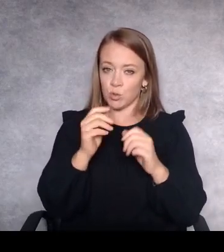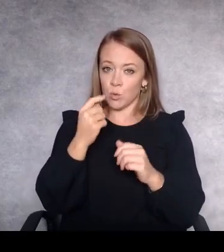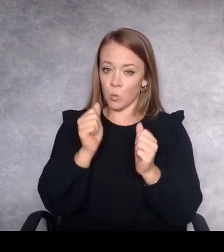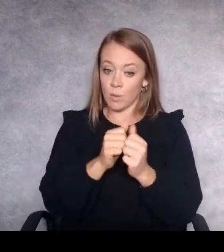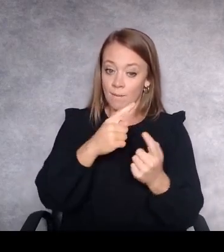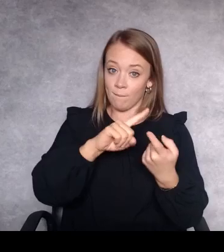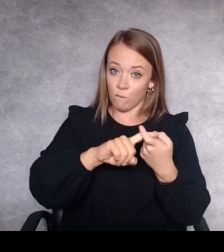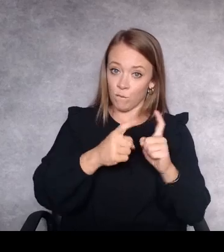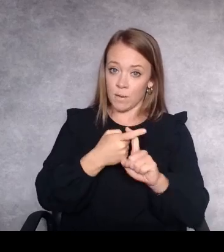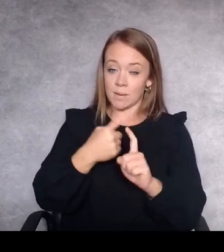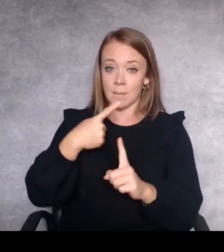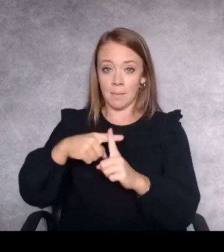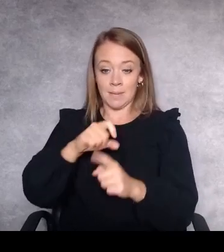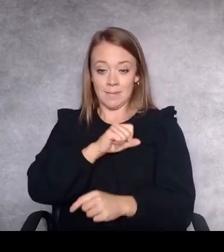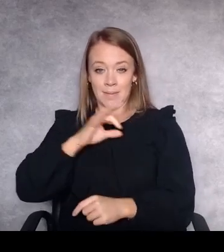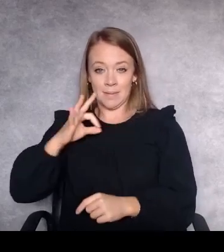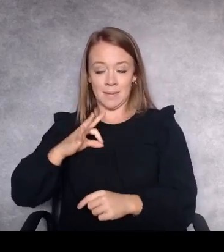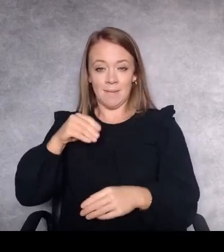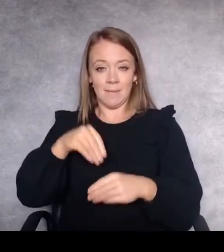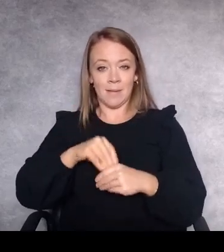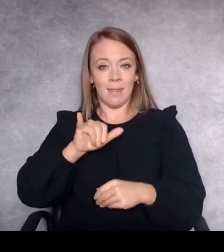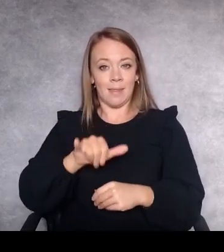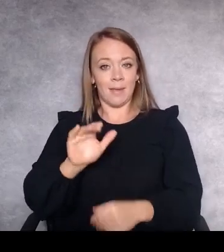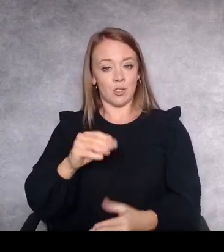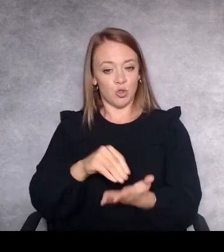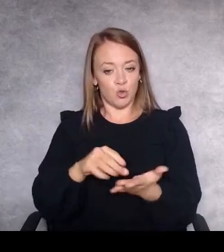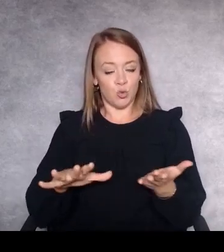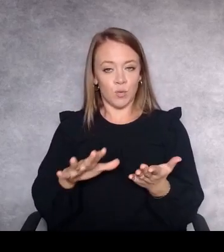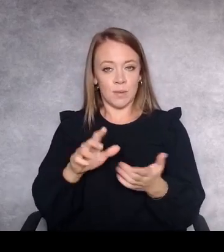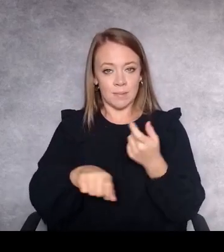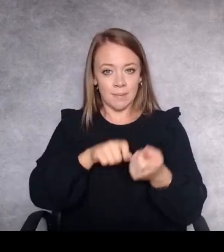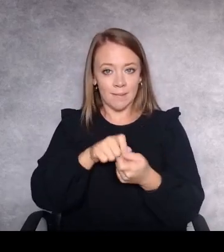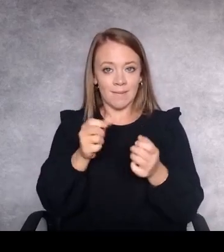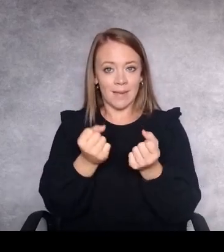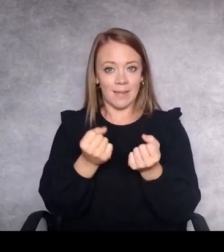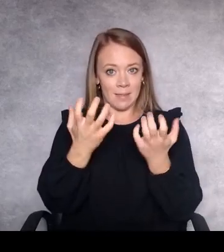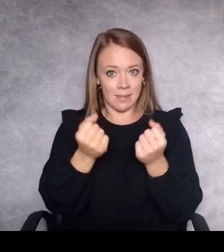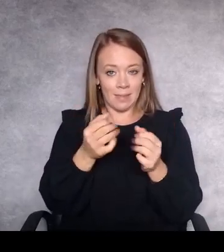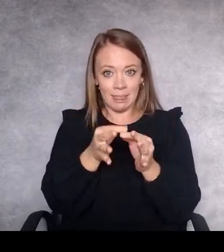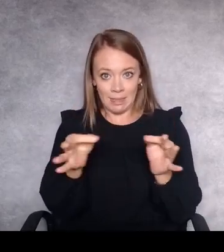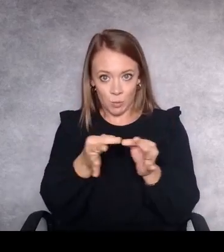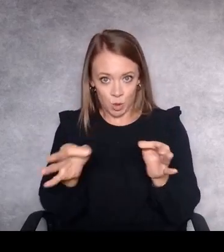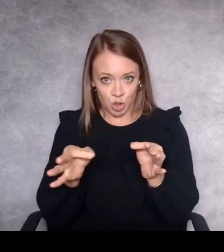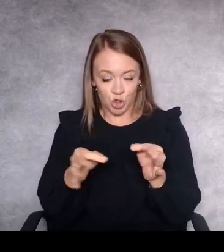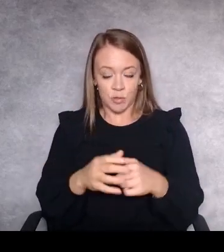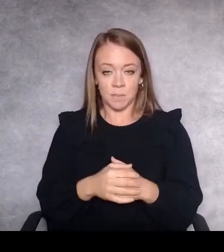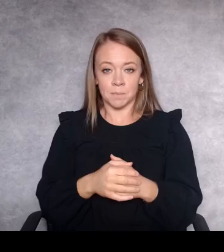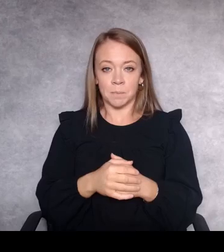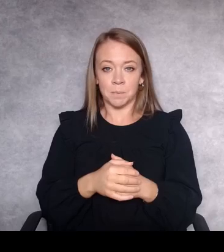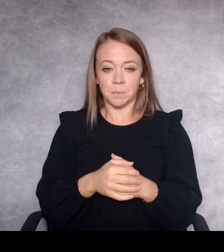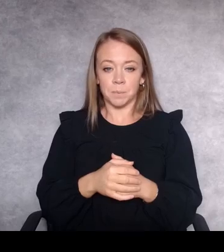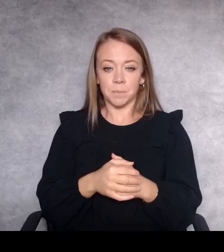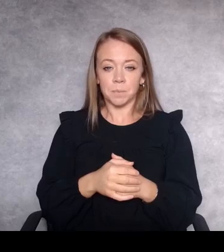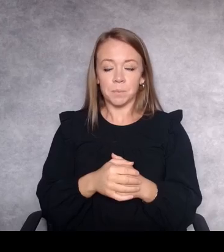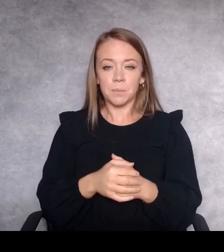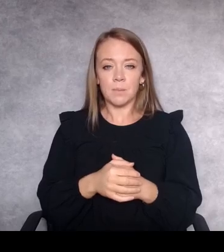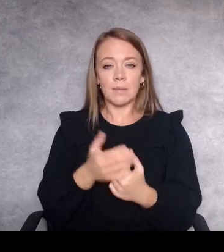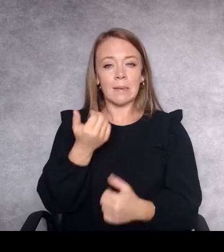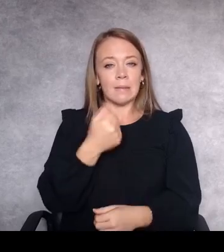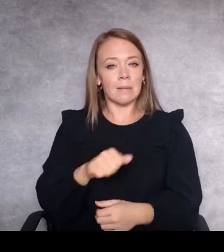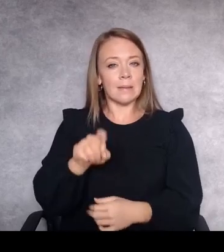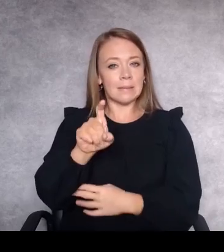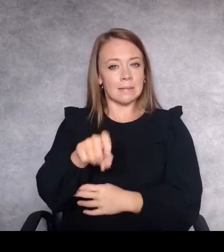professional personnel in the child's language and communication mode, which may be one of the student's goals.